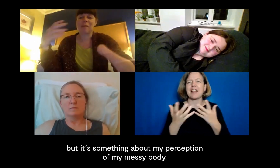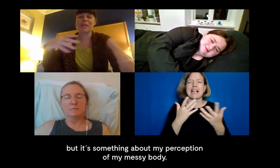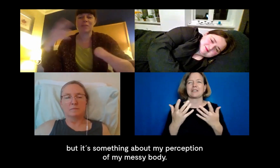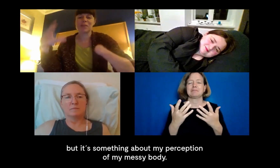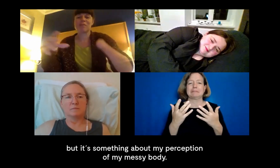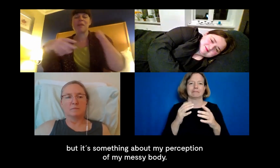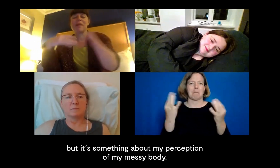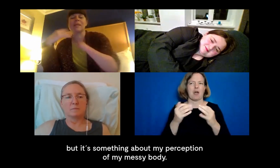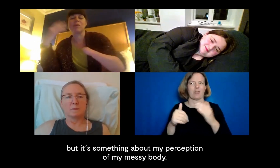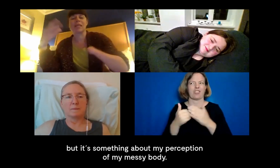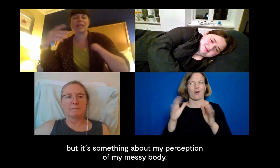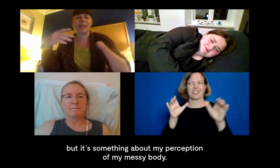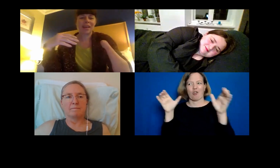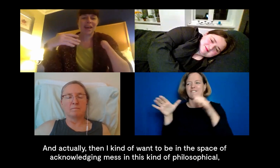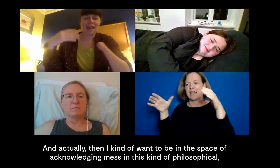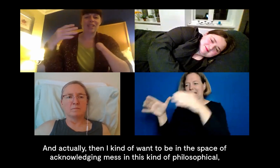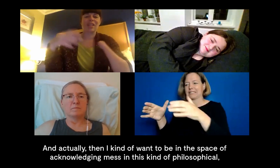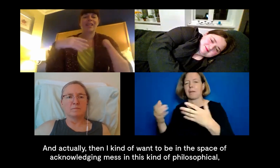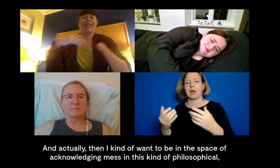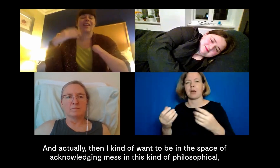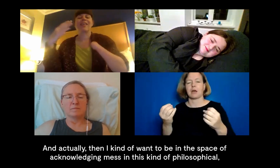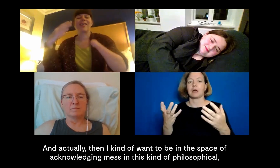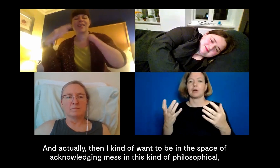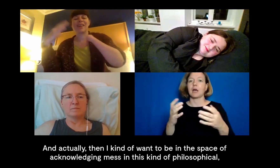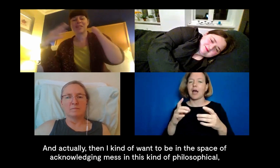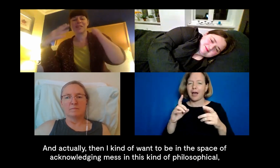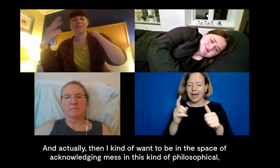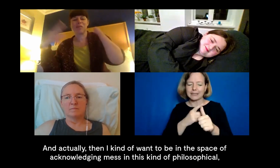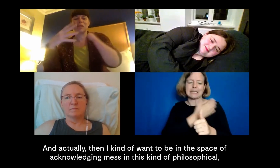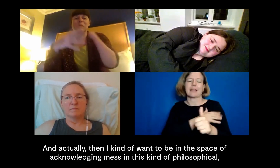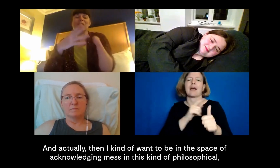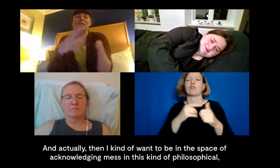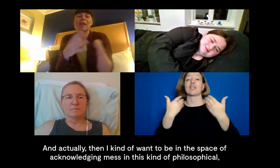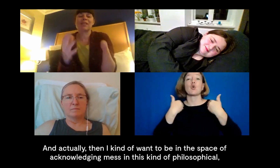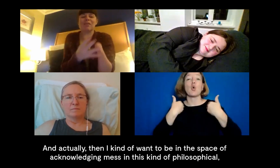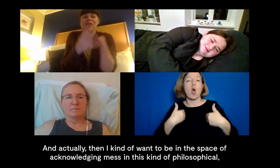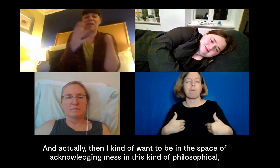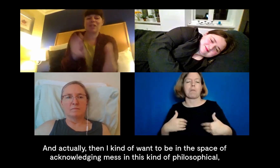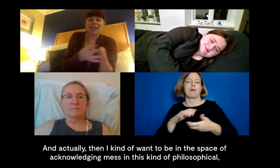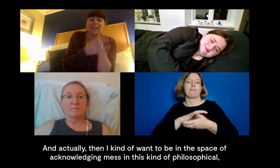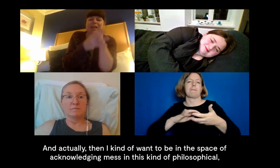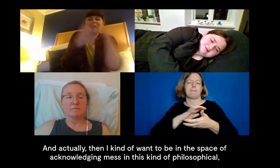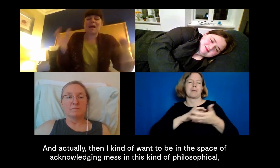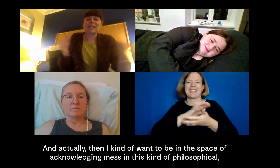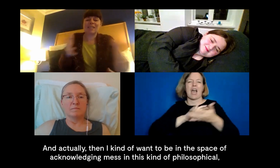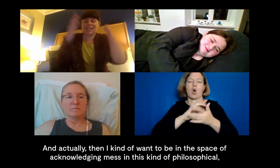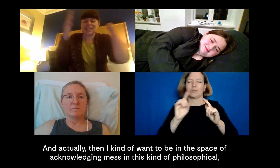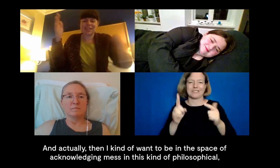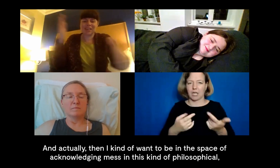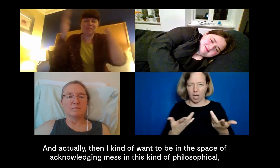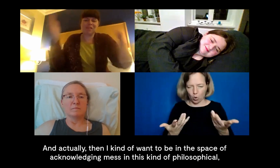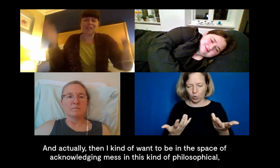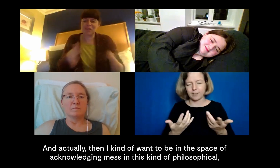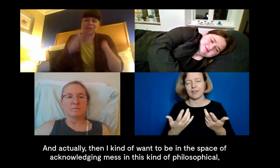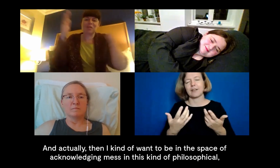about my perception of my messy body, and actually then I kind of want to be in this space of acknowledging mess in this